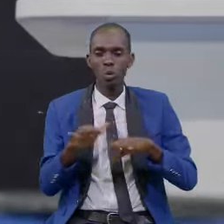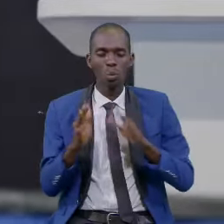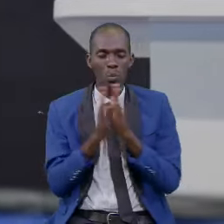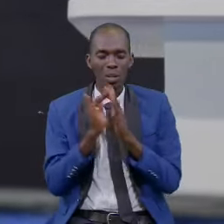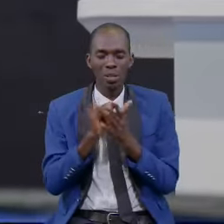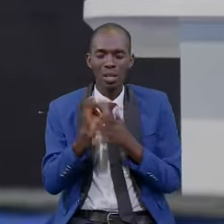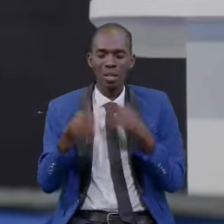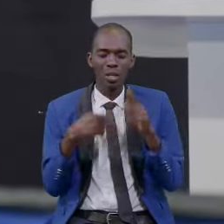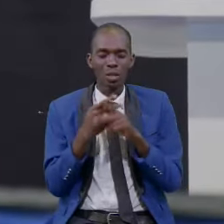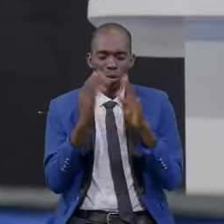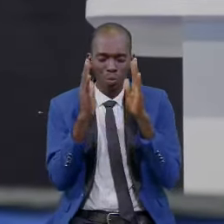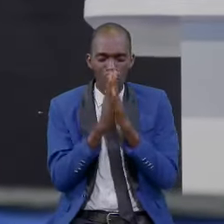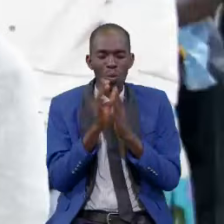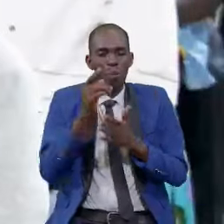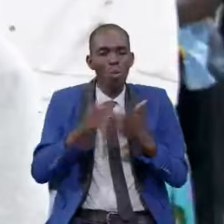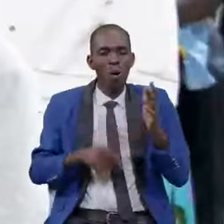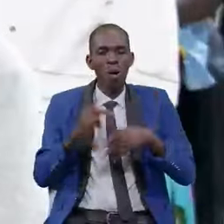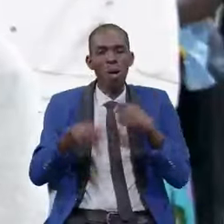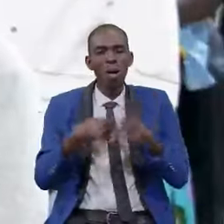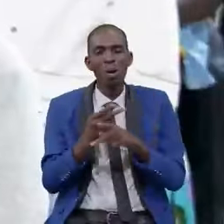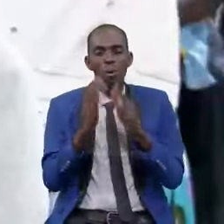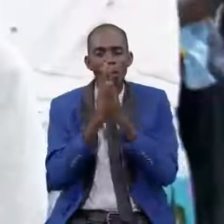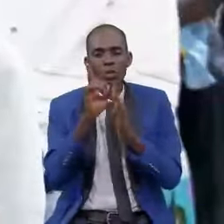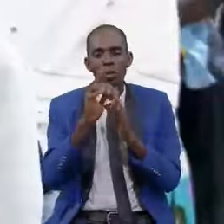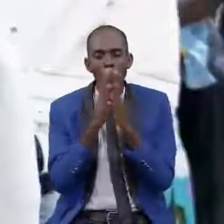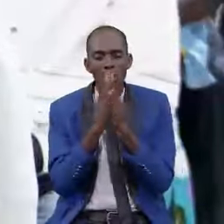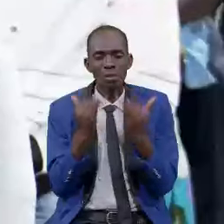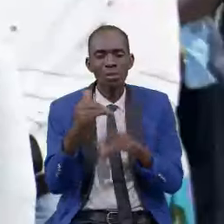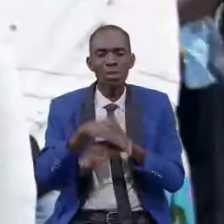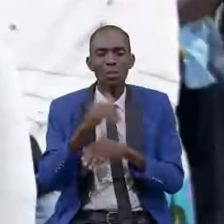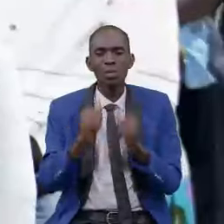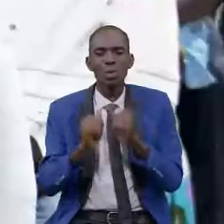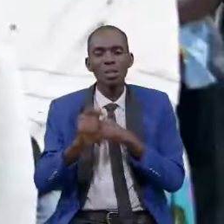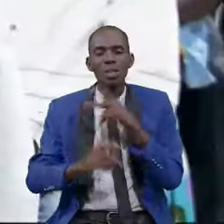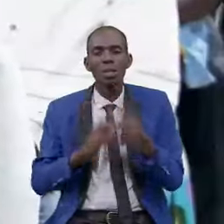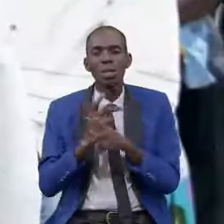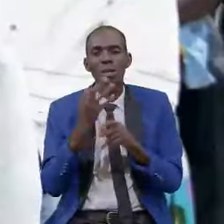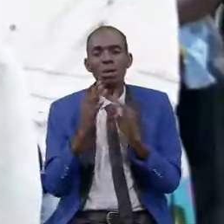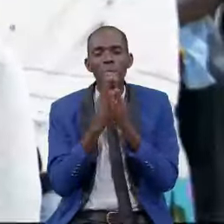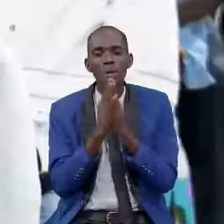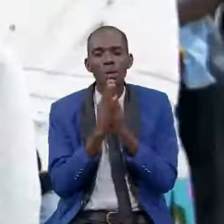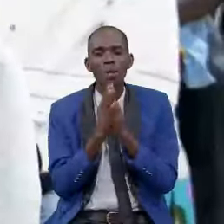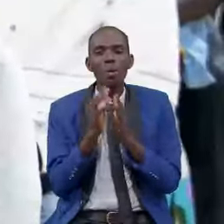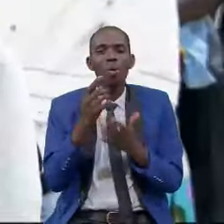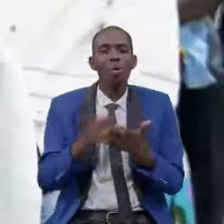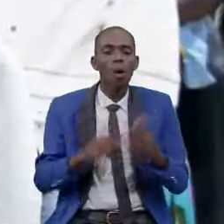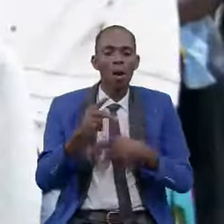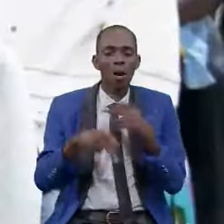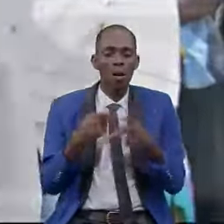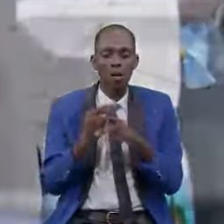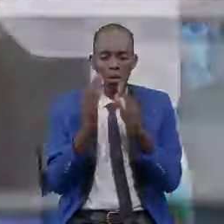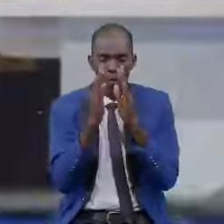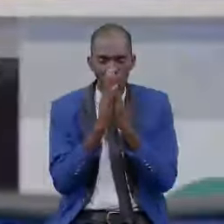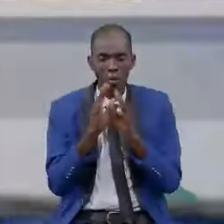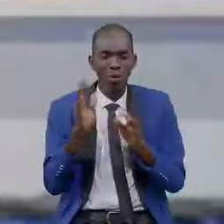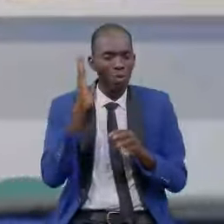are we praying tonight? What kind of prayer am I praying for you? And it